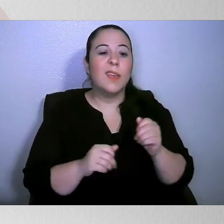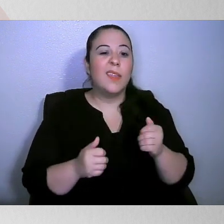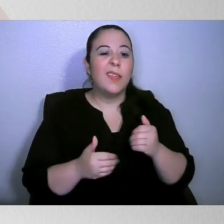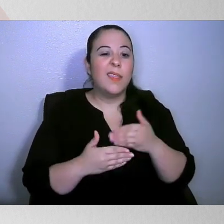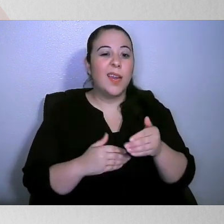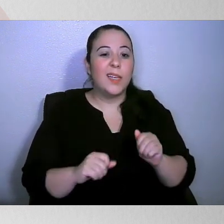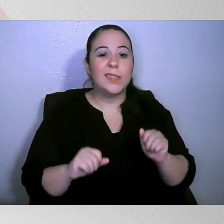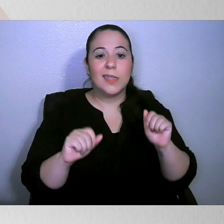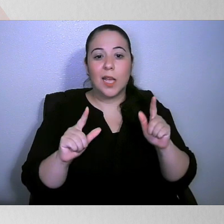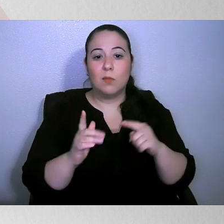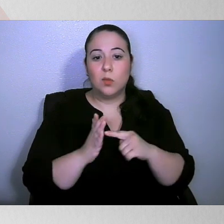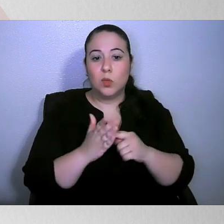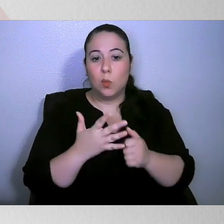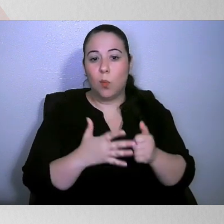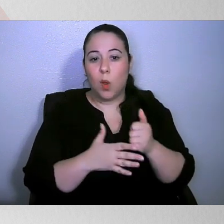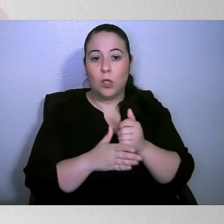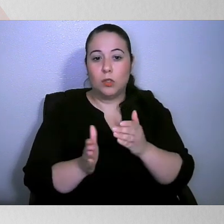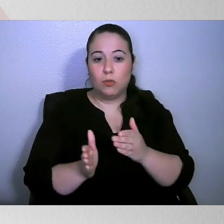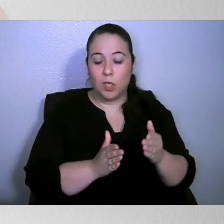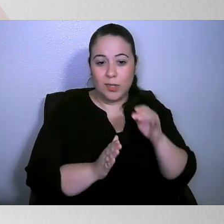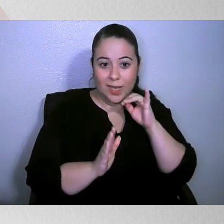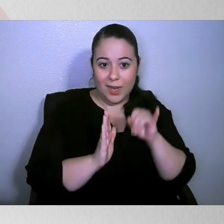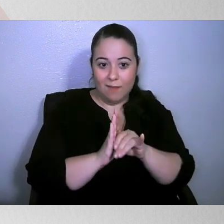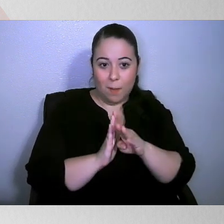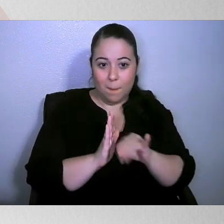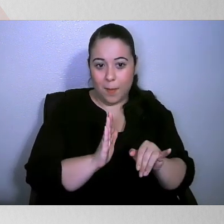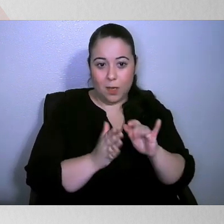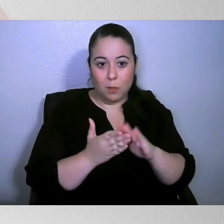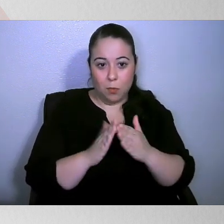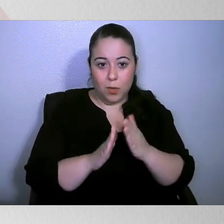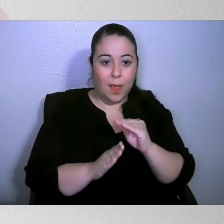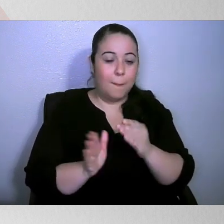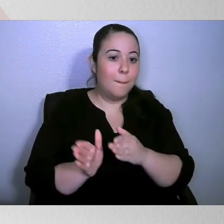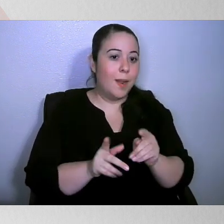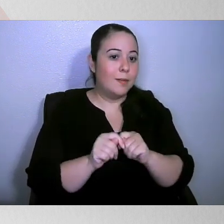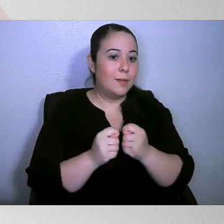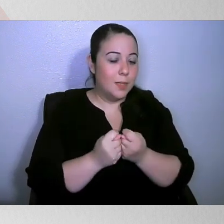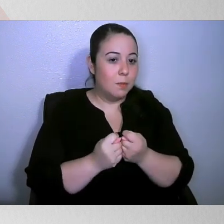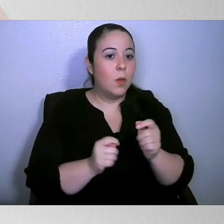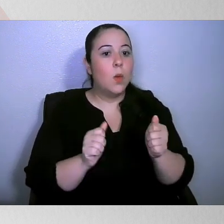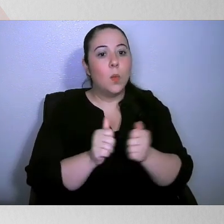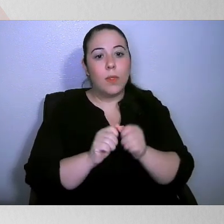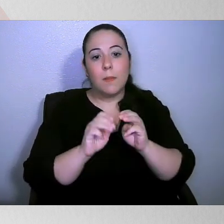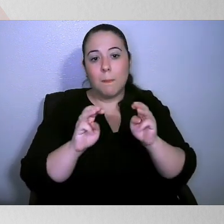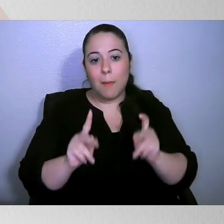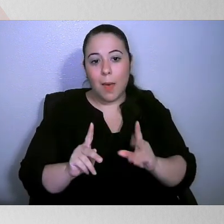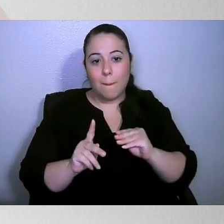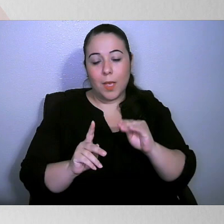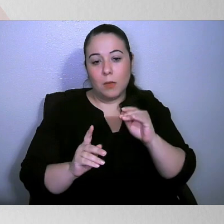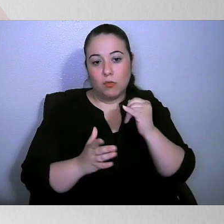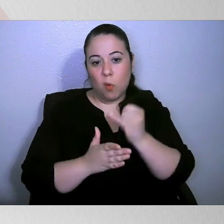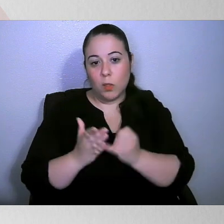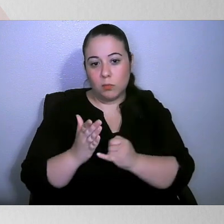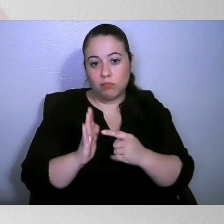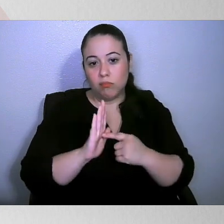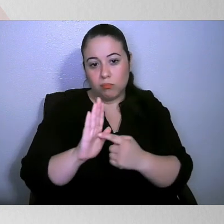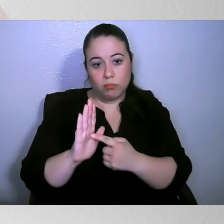strategies identified by the community and the planning team, along with maps and illustrations developed as part of the plan.